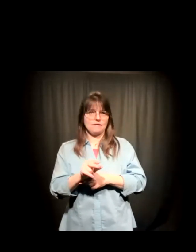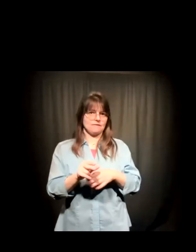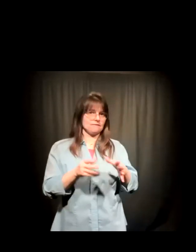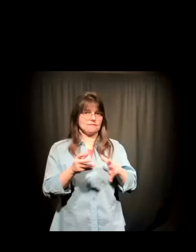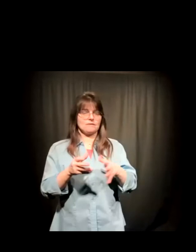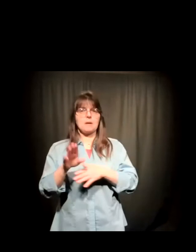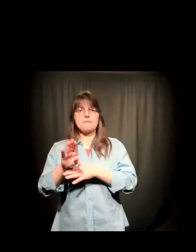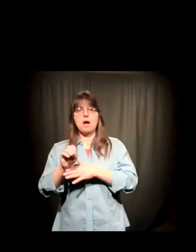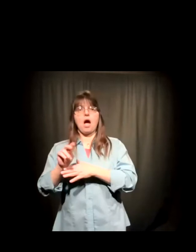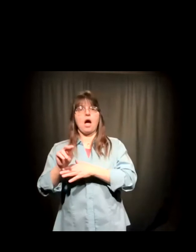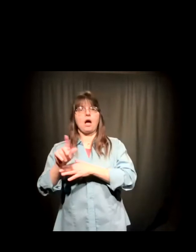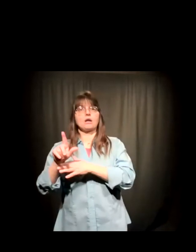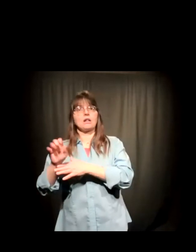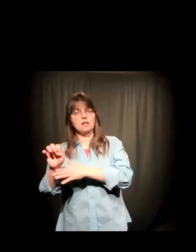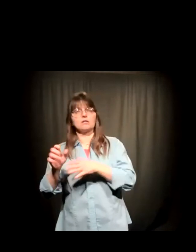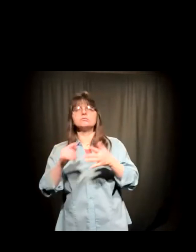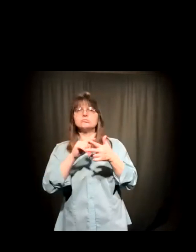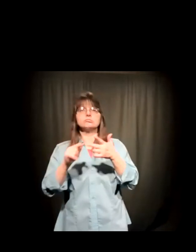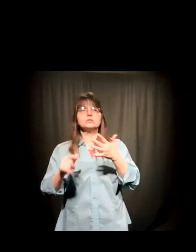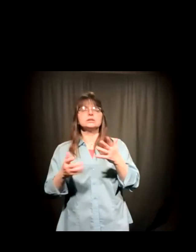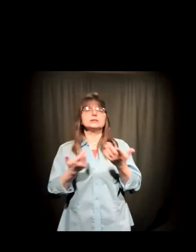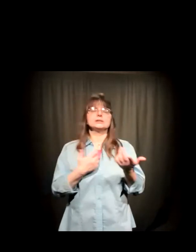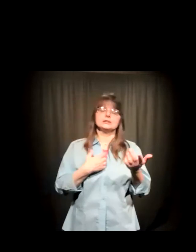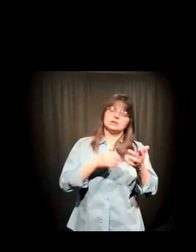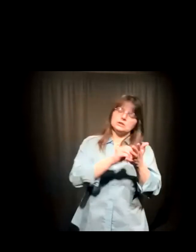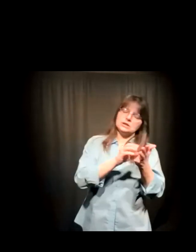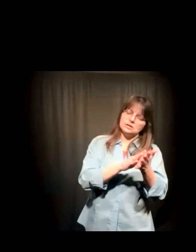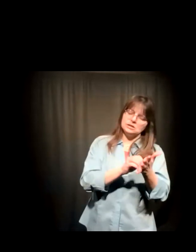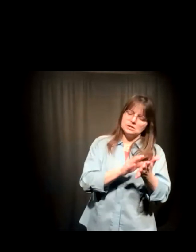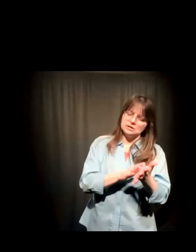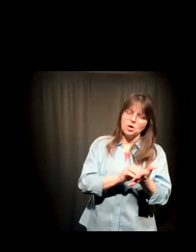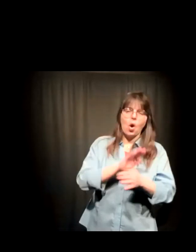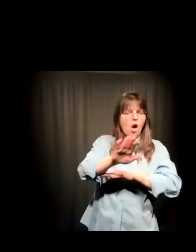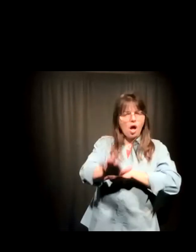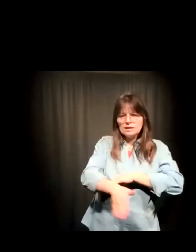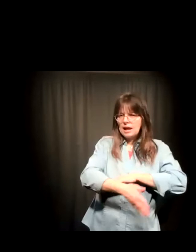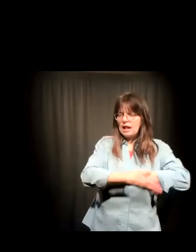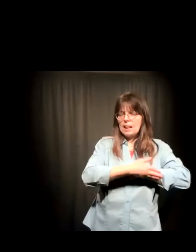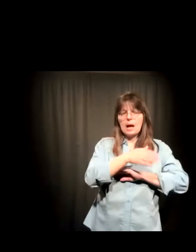He spent the evening copying down characters onto cardboard.